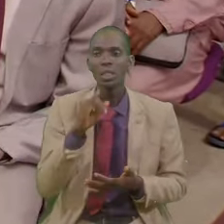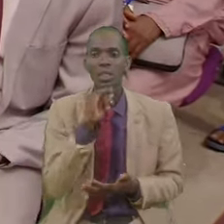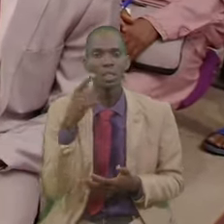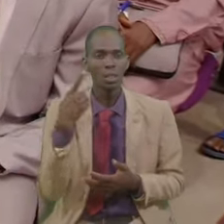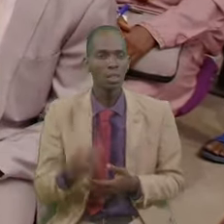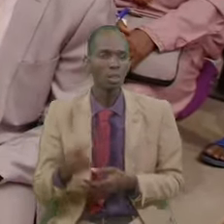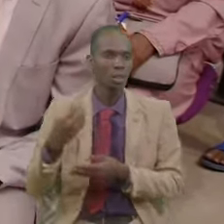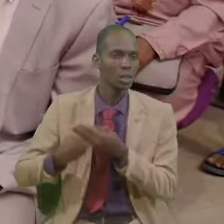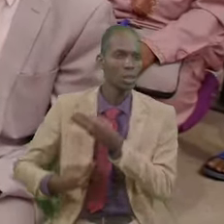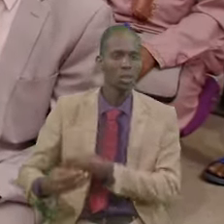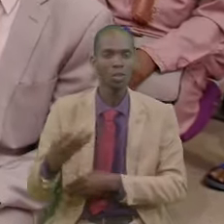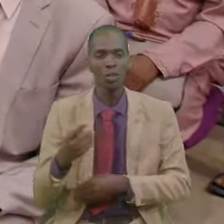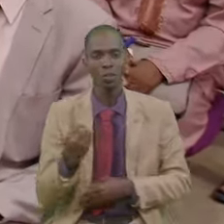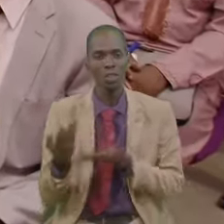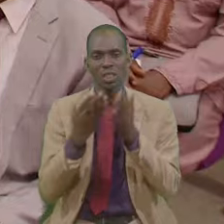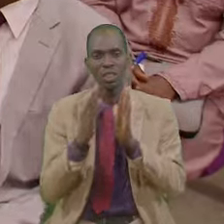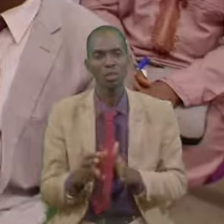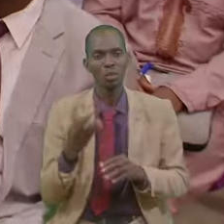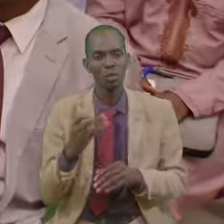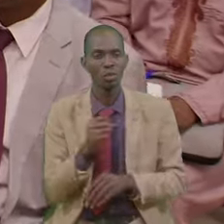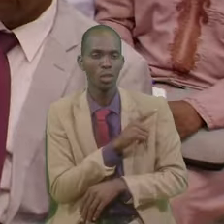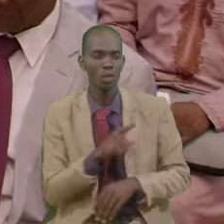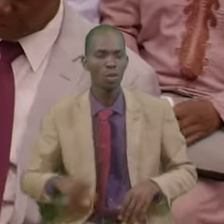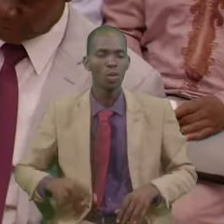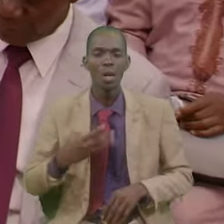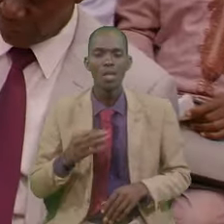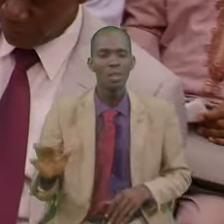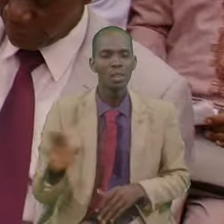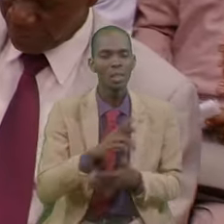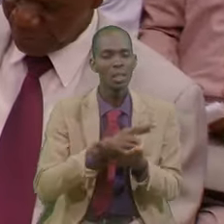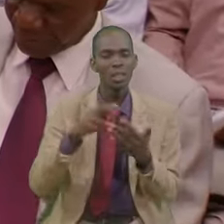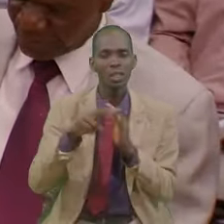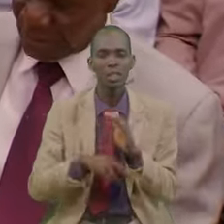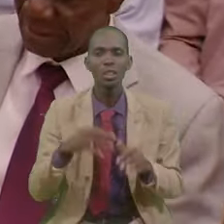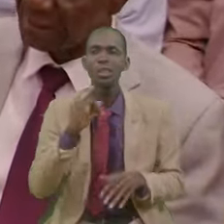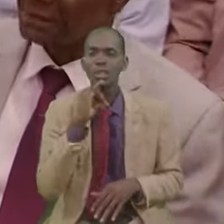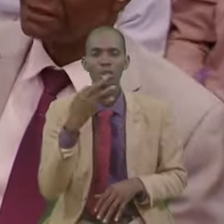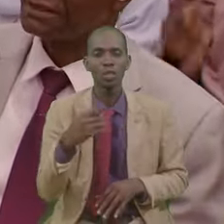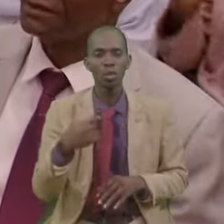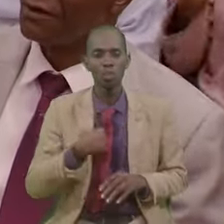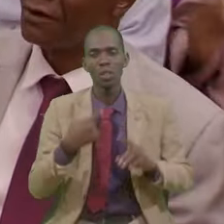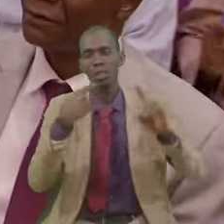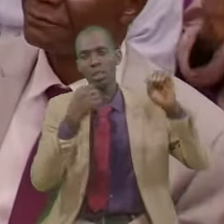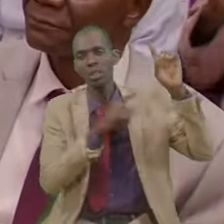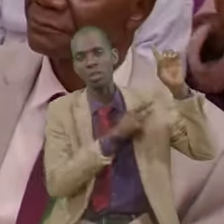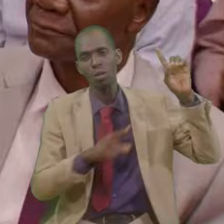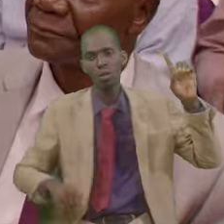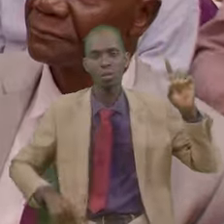of the servants of the Lord, and their righteousness is of me, says the